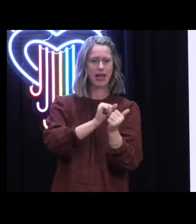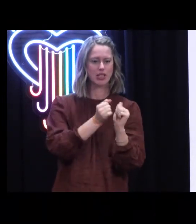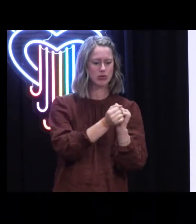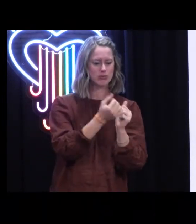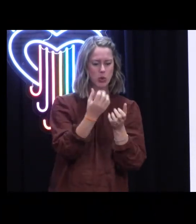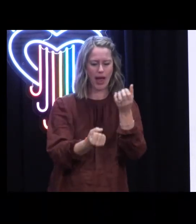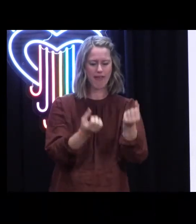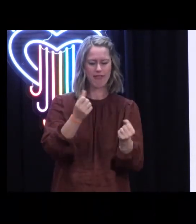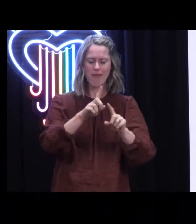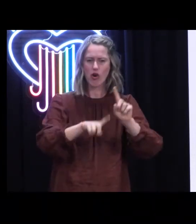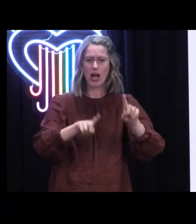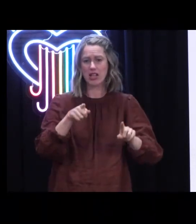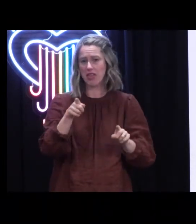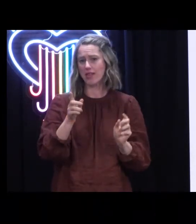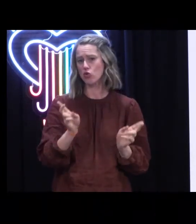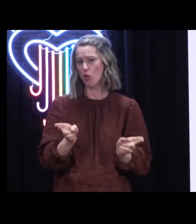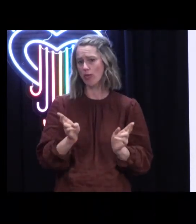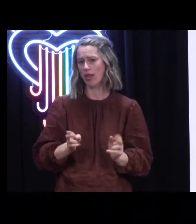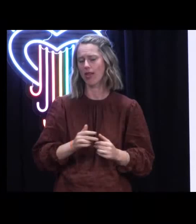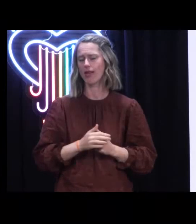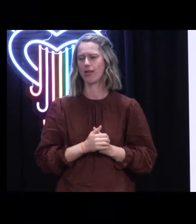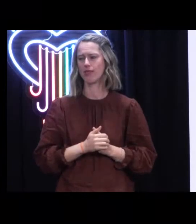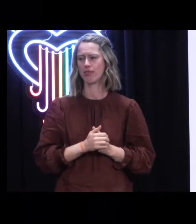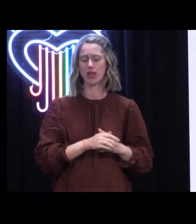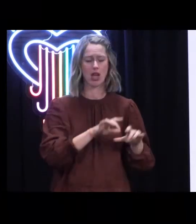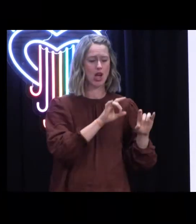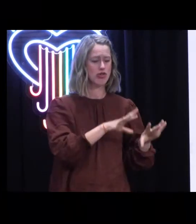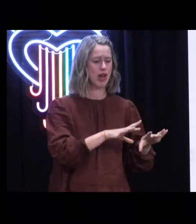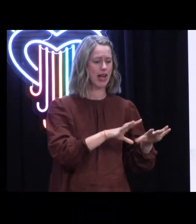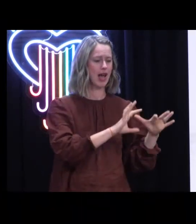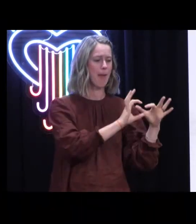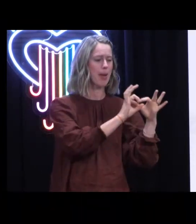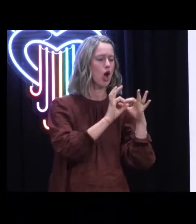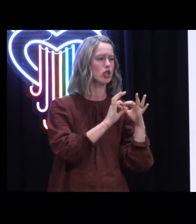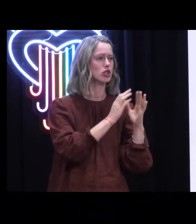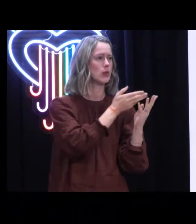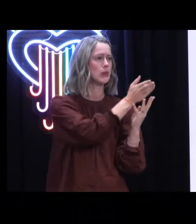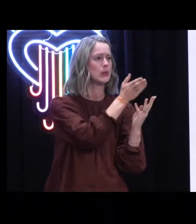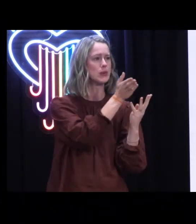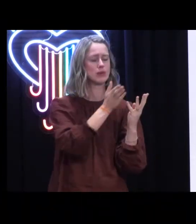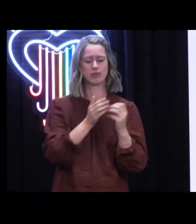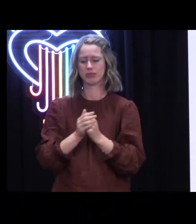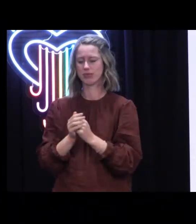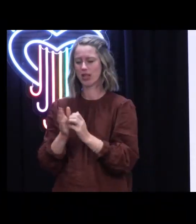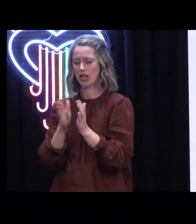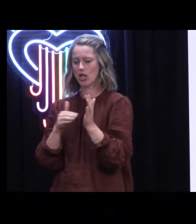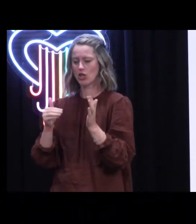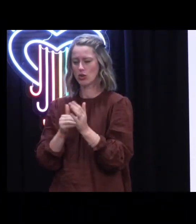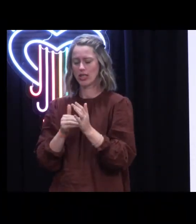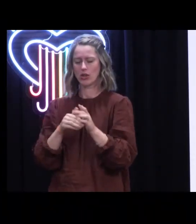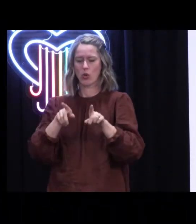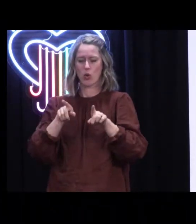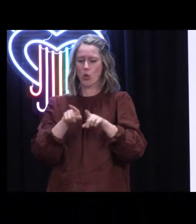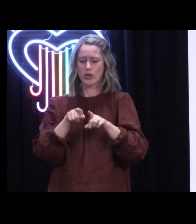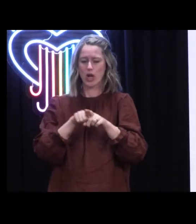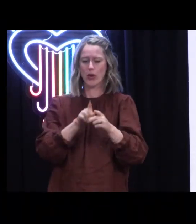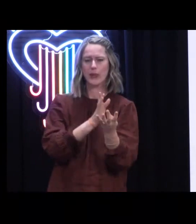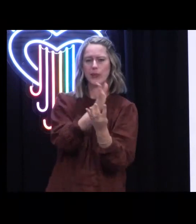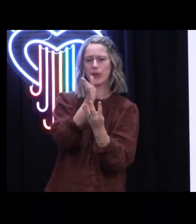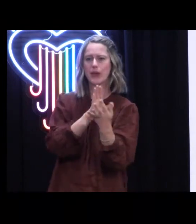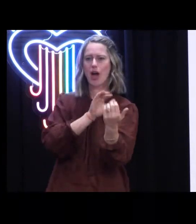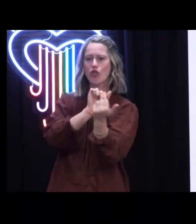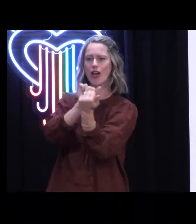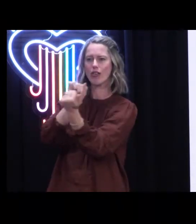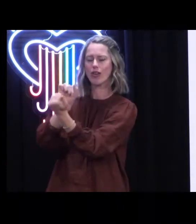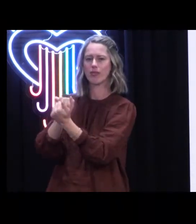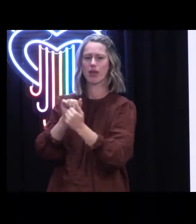partnerships. And there are a number, of course, that Australia belongs to, and of course we engage at a bilateral level also. But this is not